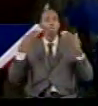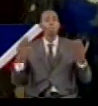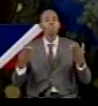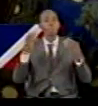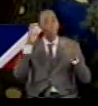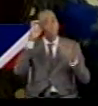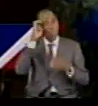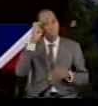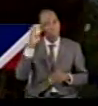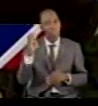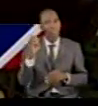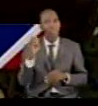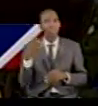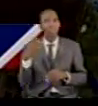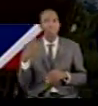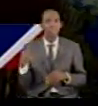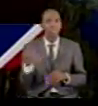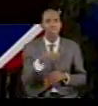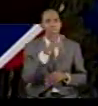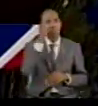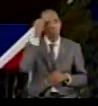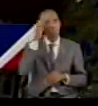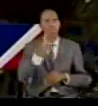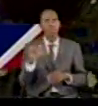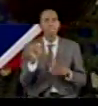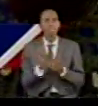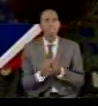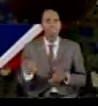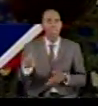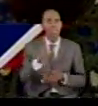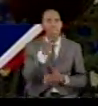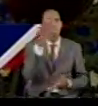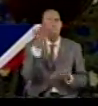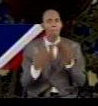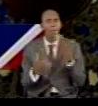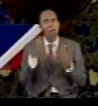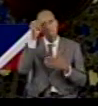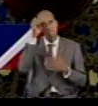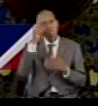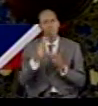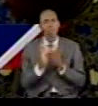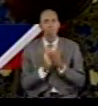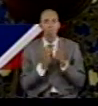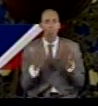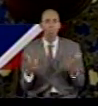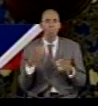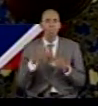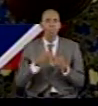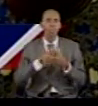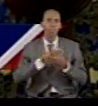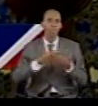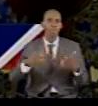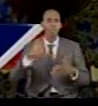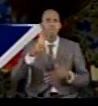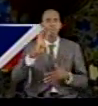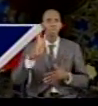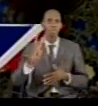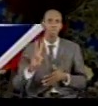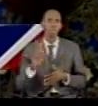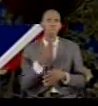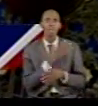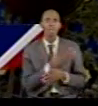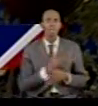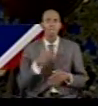understanding that they might understand the scriptures. Verse 46, and